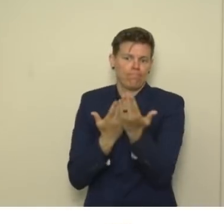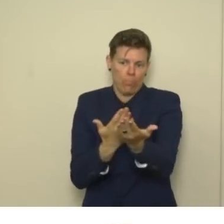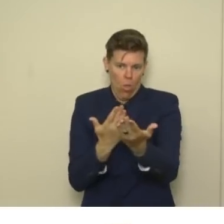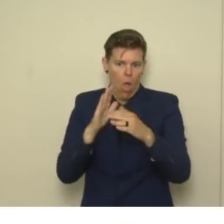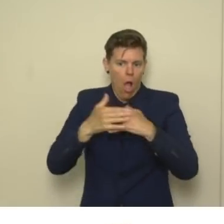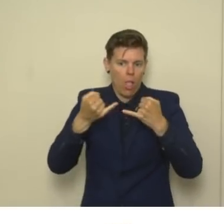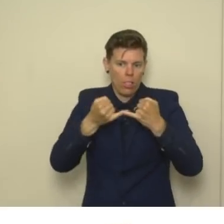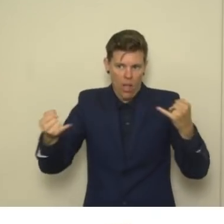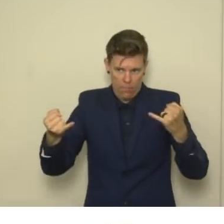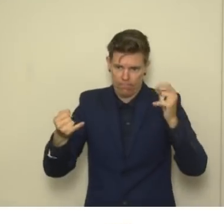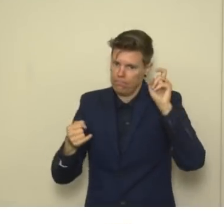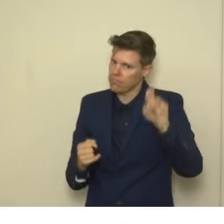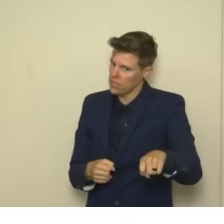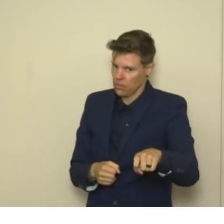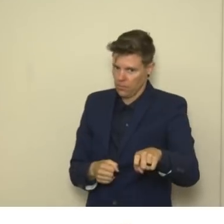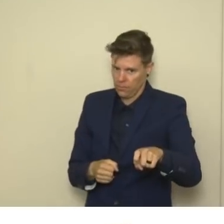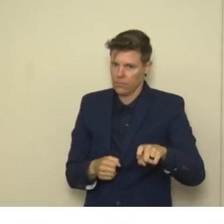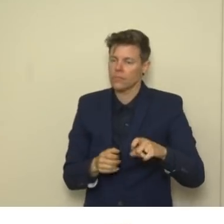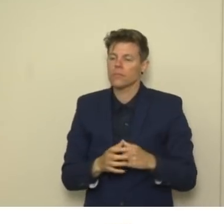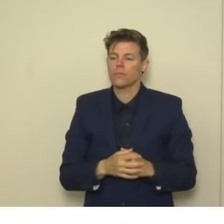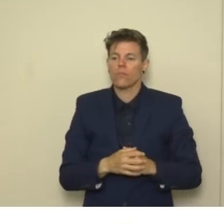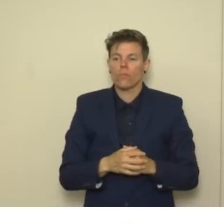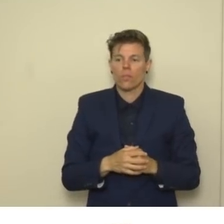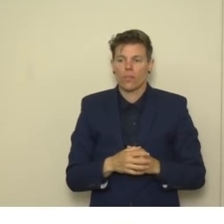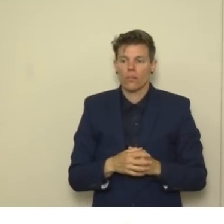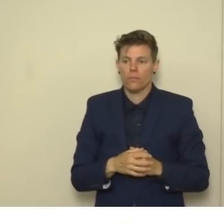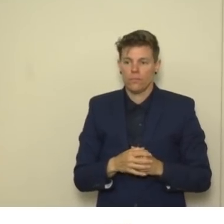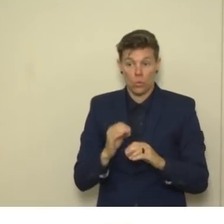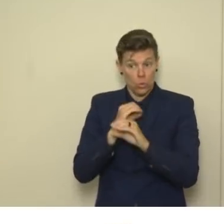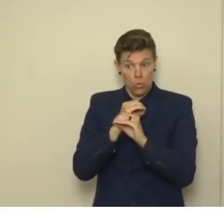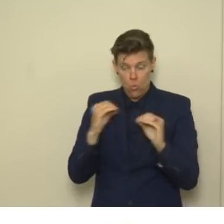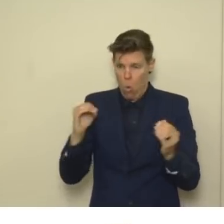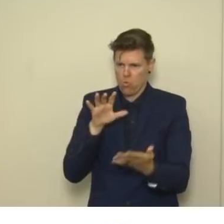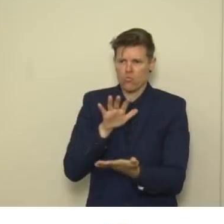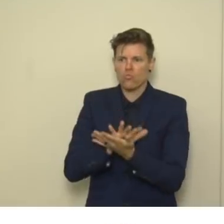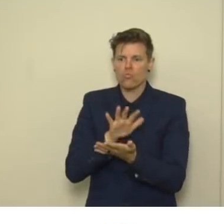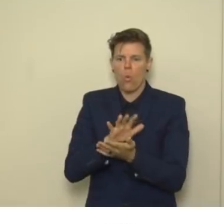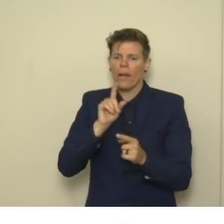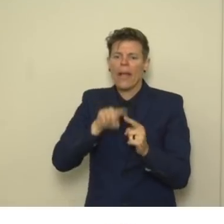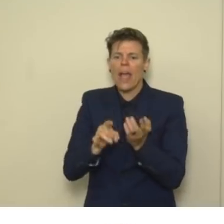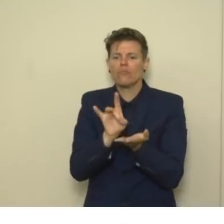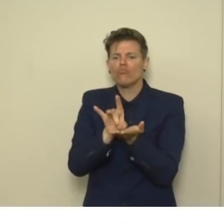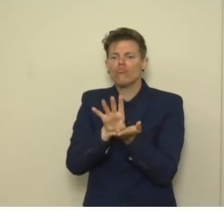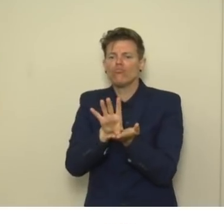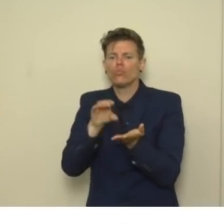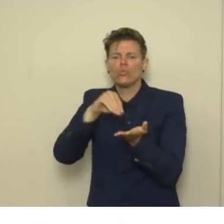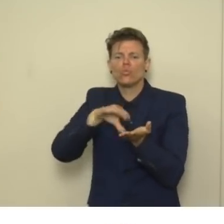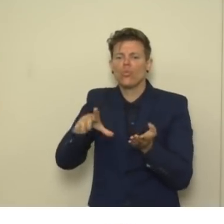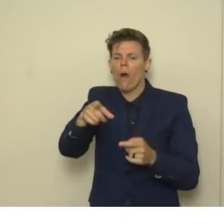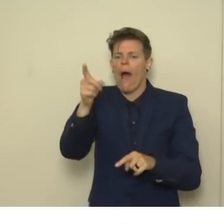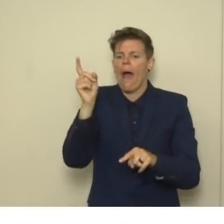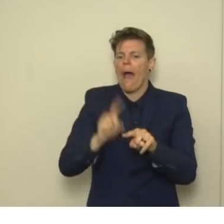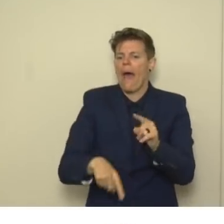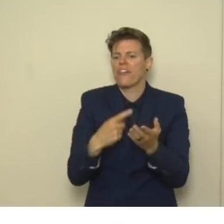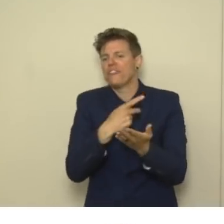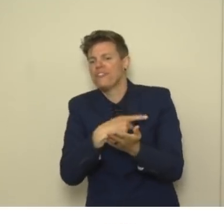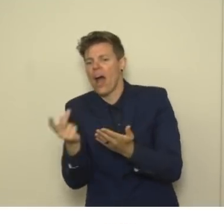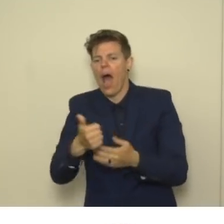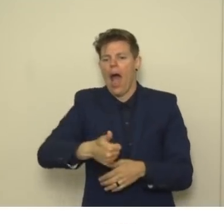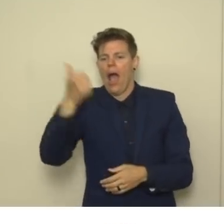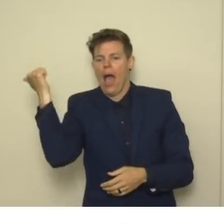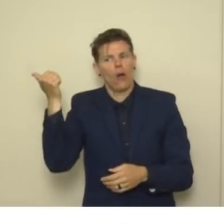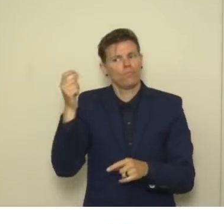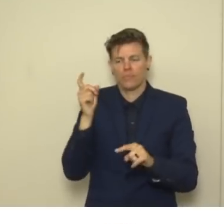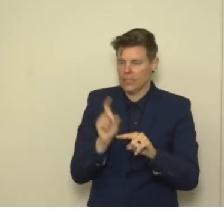schools can disenroll students, no matter where we are in this process, if they choose only an